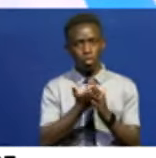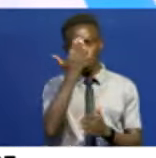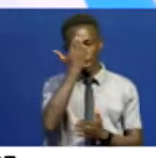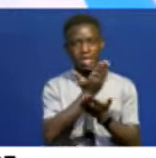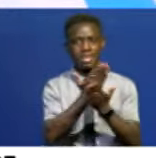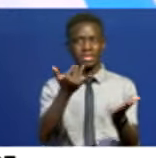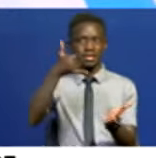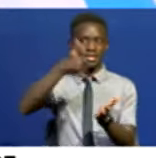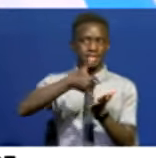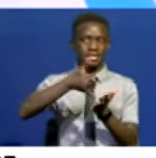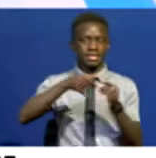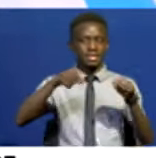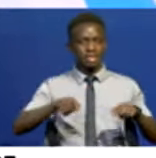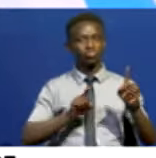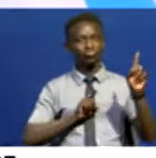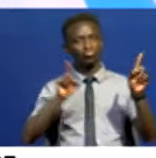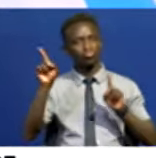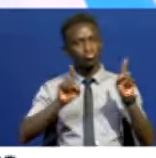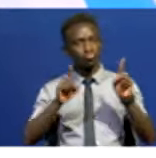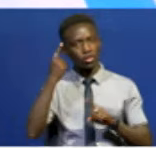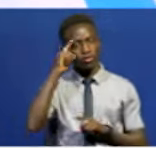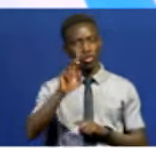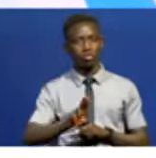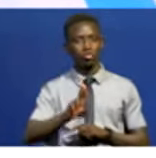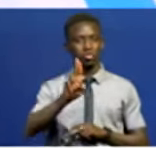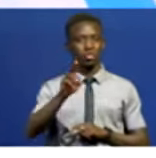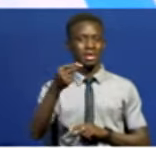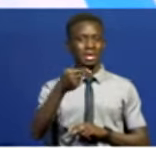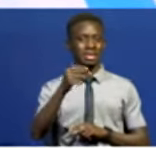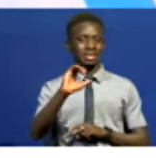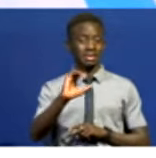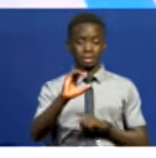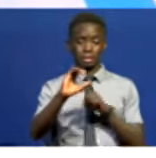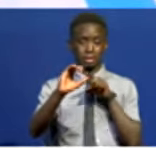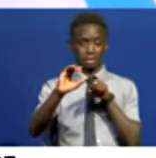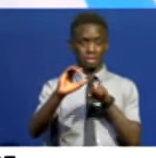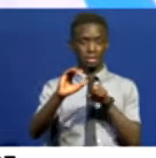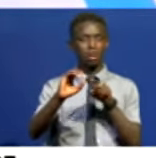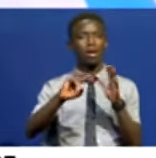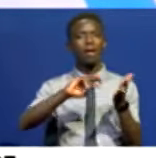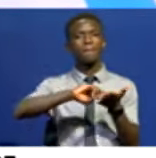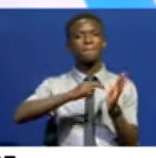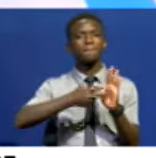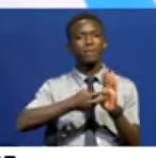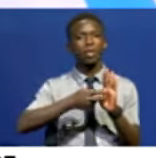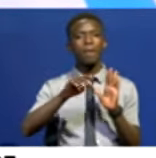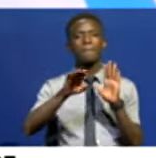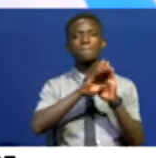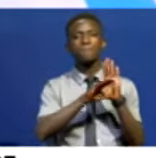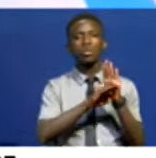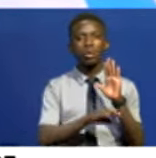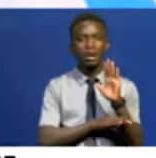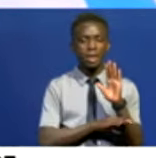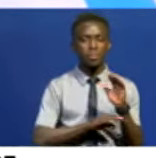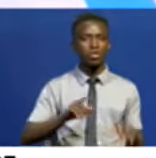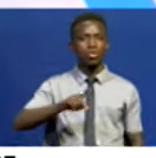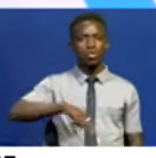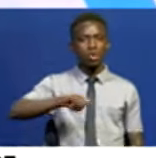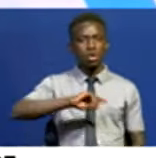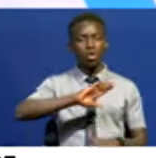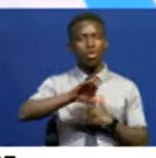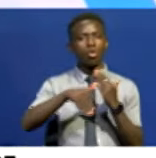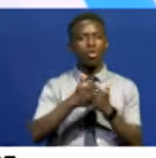of universal health coverage, a project and a program that we have always wanted to achieve as